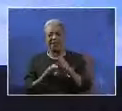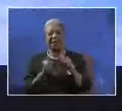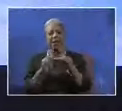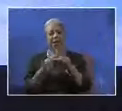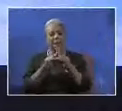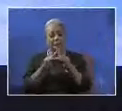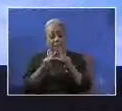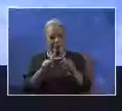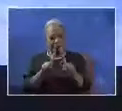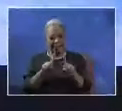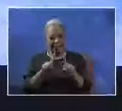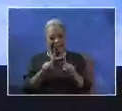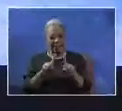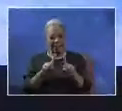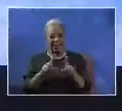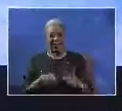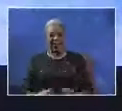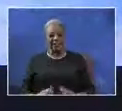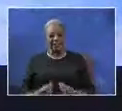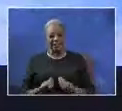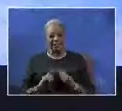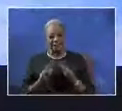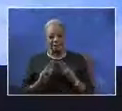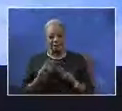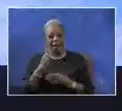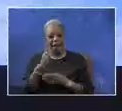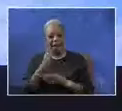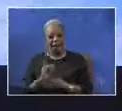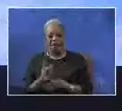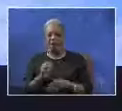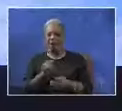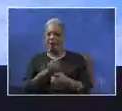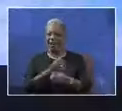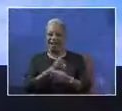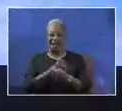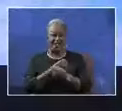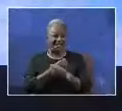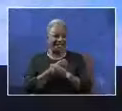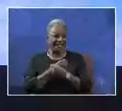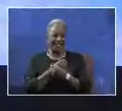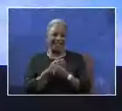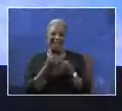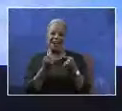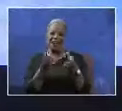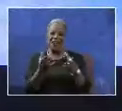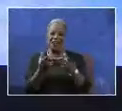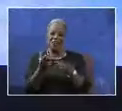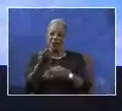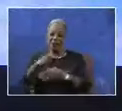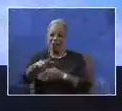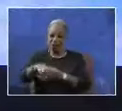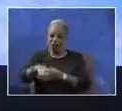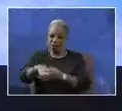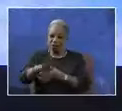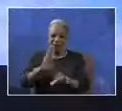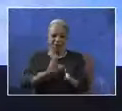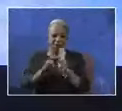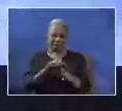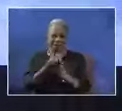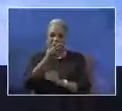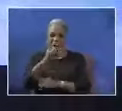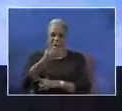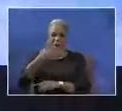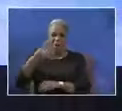but it's motivated out of love, because you want your child to be better. And